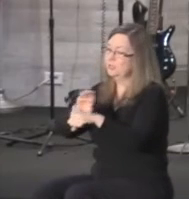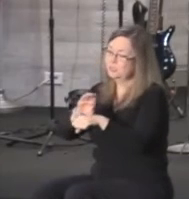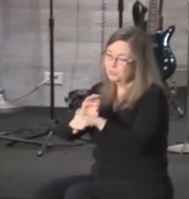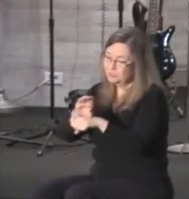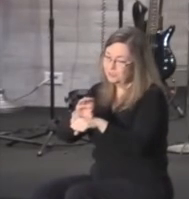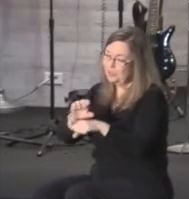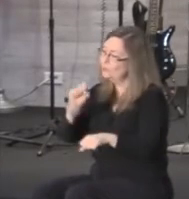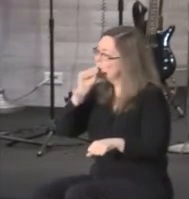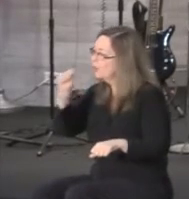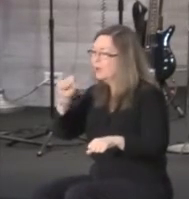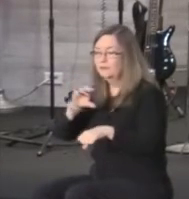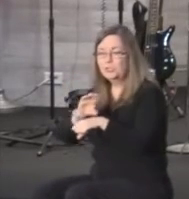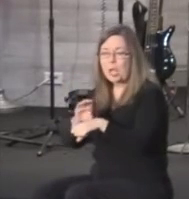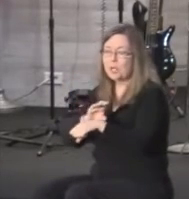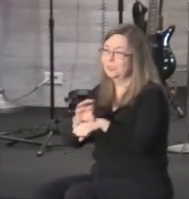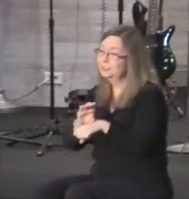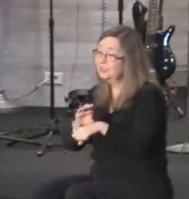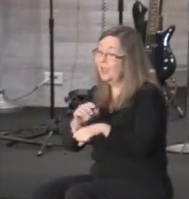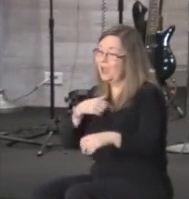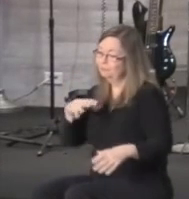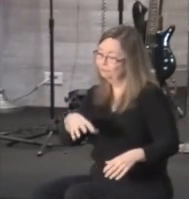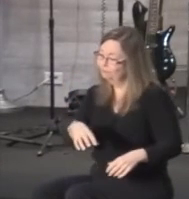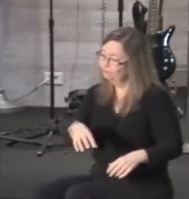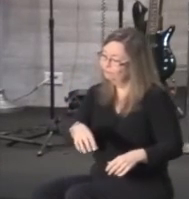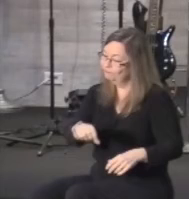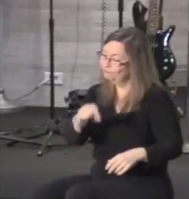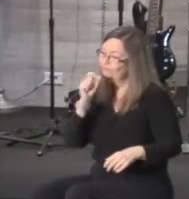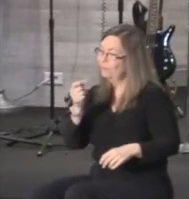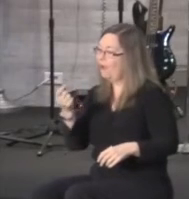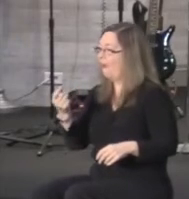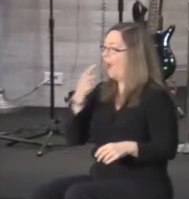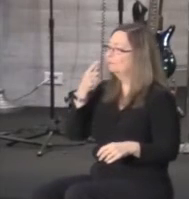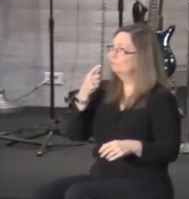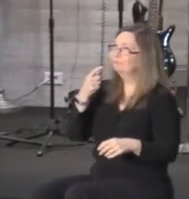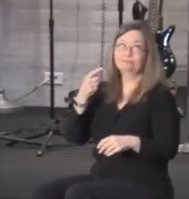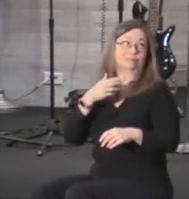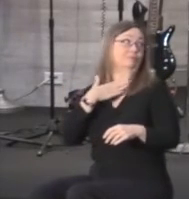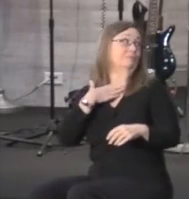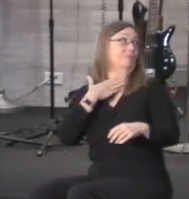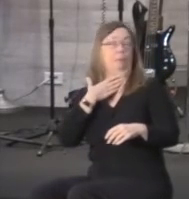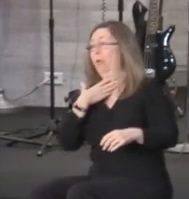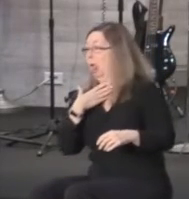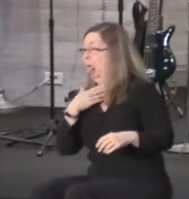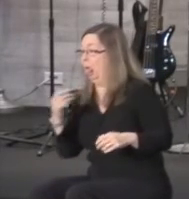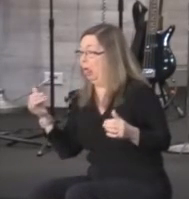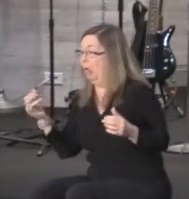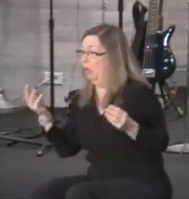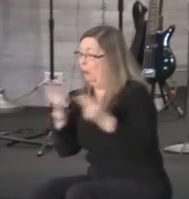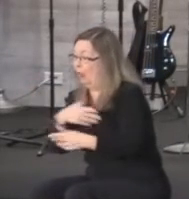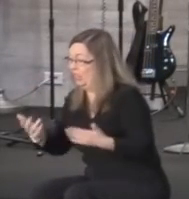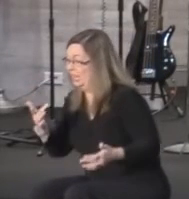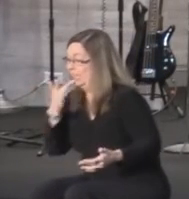Boy, do I love chocolate. And I'd grab that little chocolate, and I'd pop it in my mouth. That's the worst thing I ever tasted in